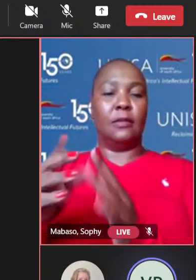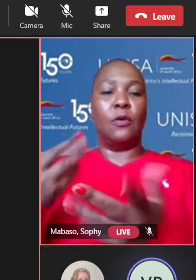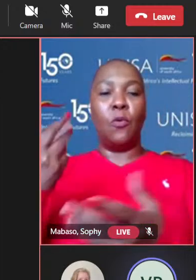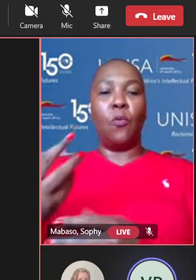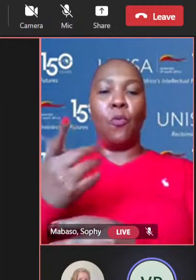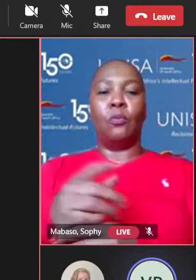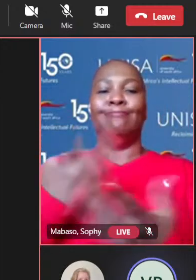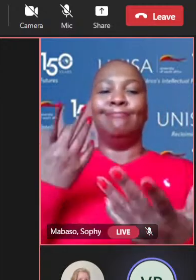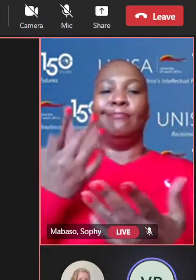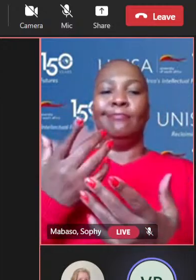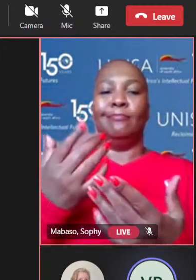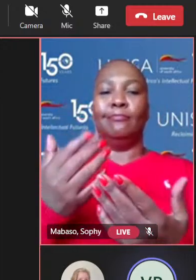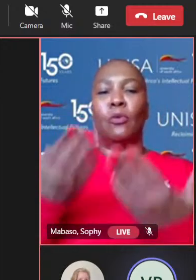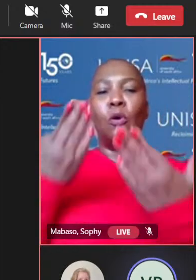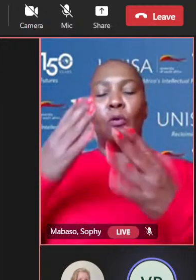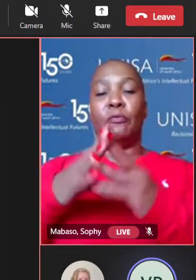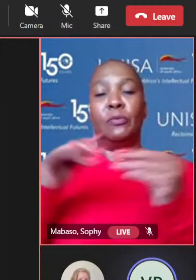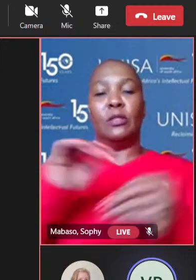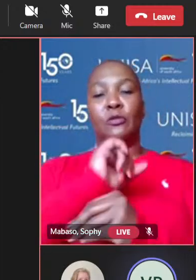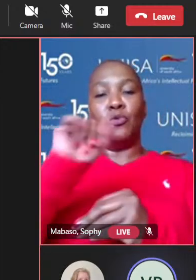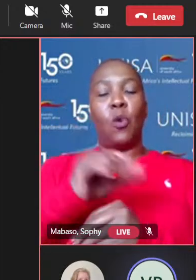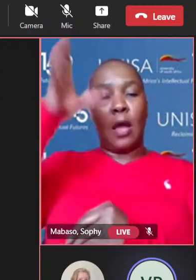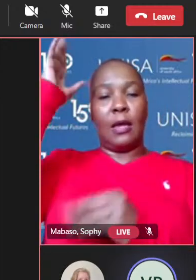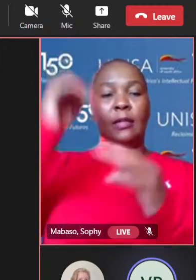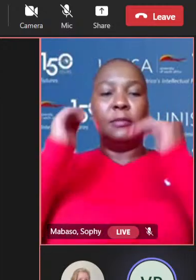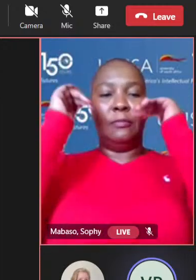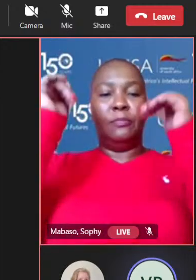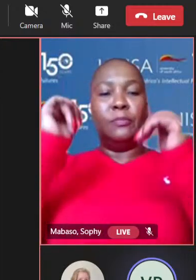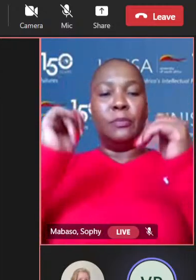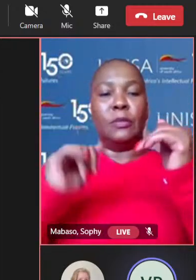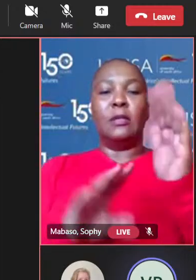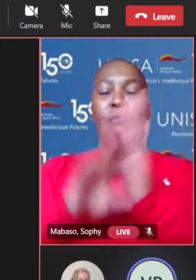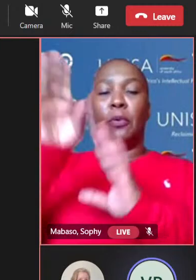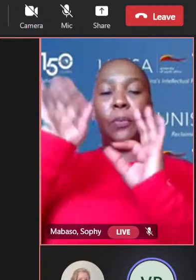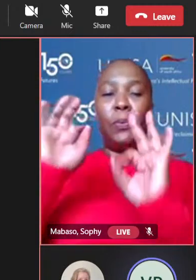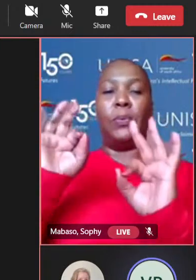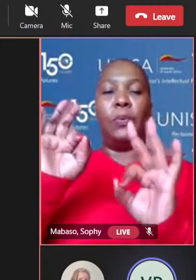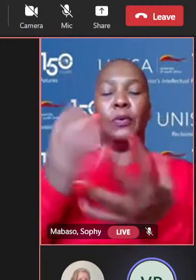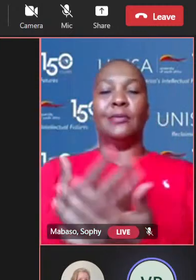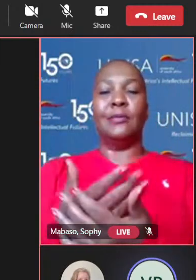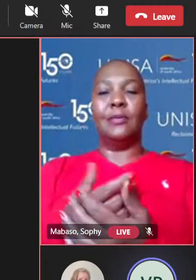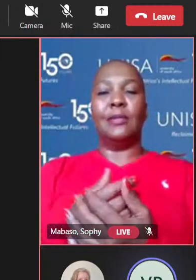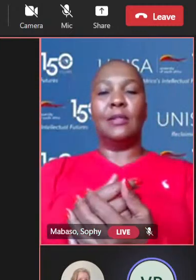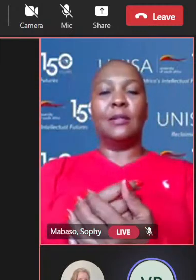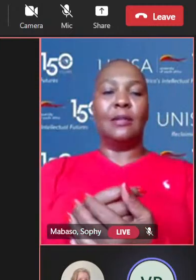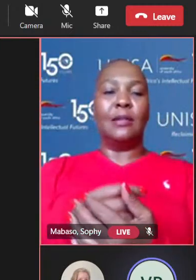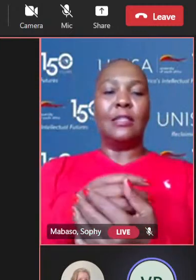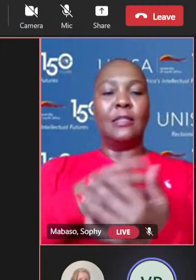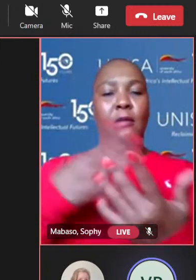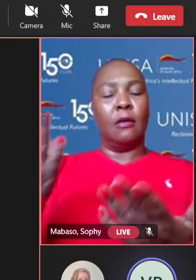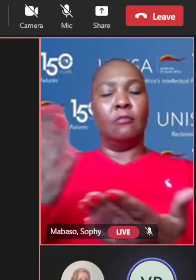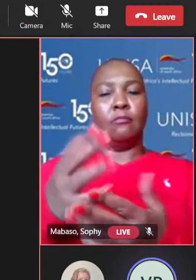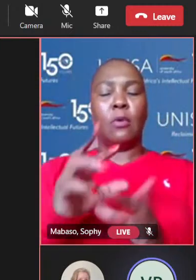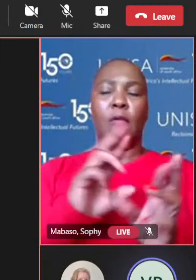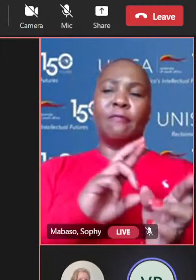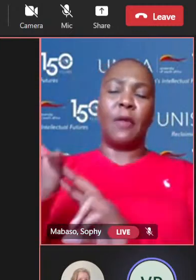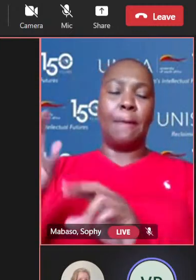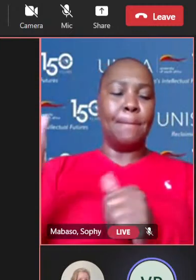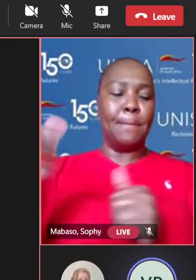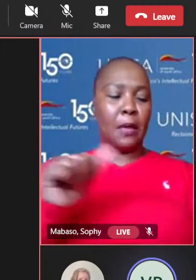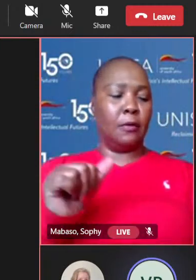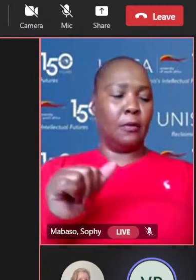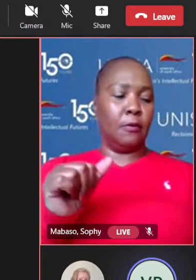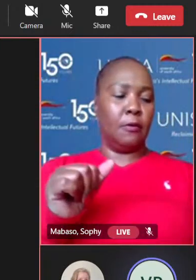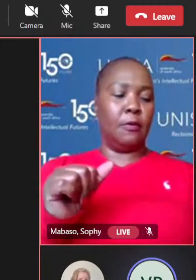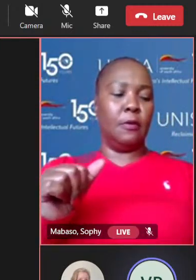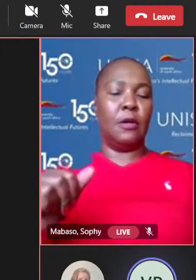your academic year successfully. Okay, it's something that you will always have to reflect back and see. Even when the goal is getting